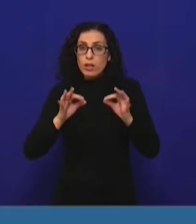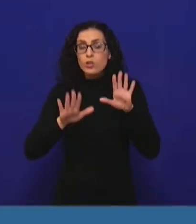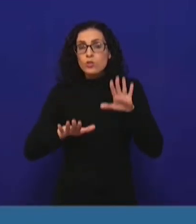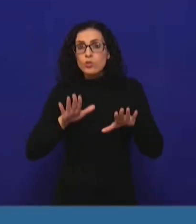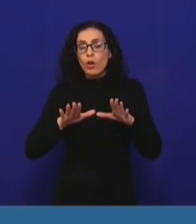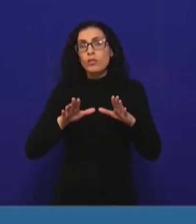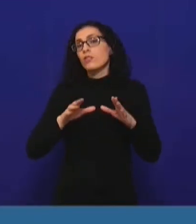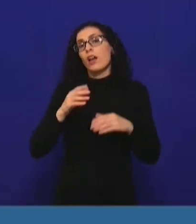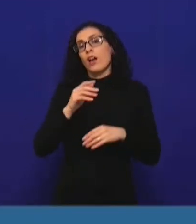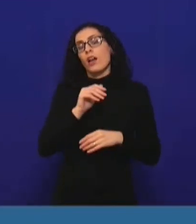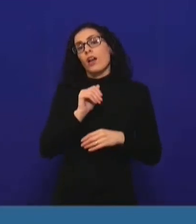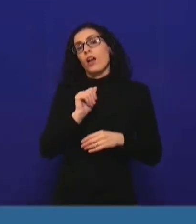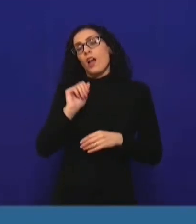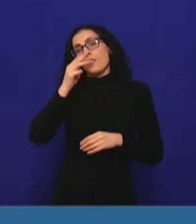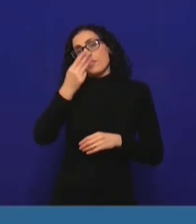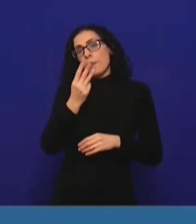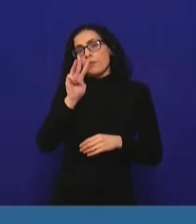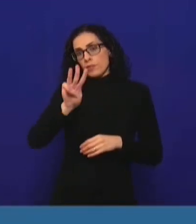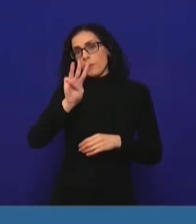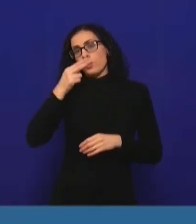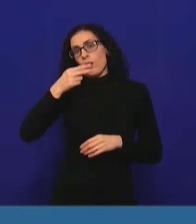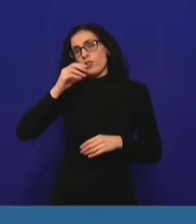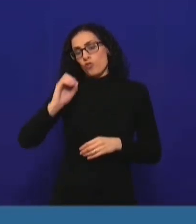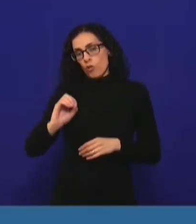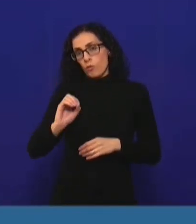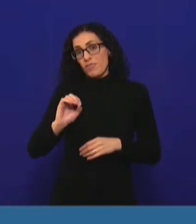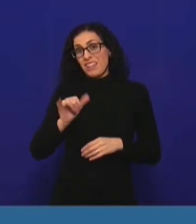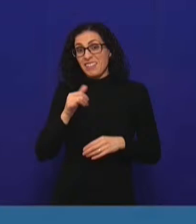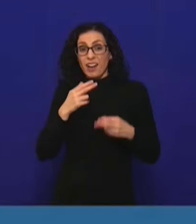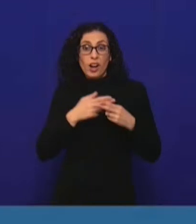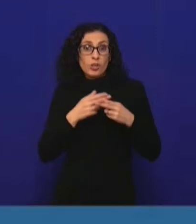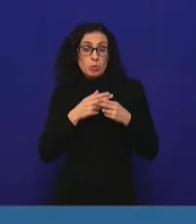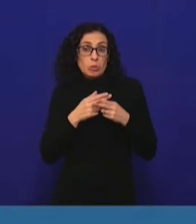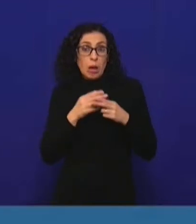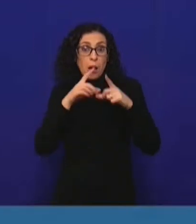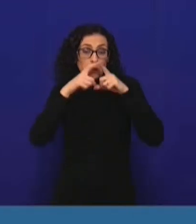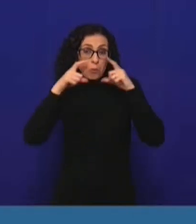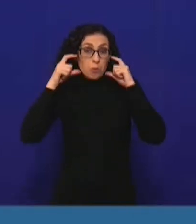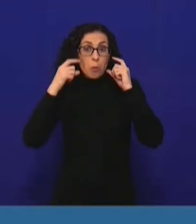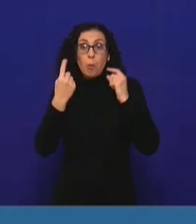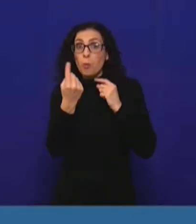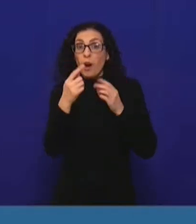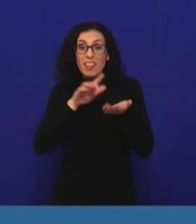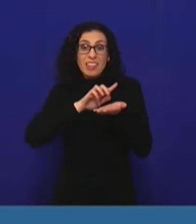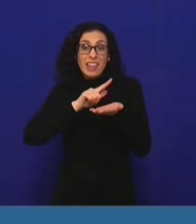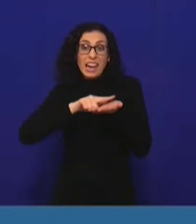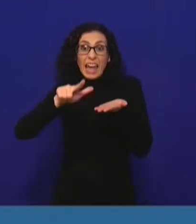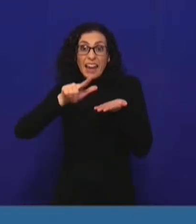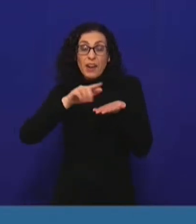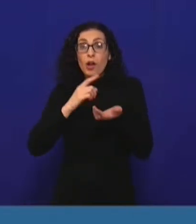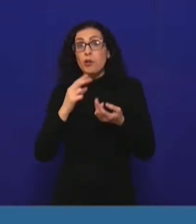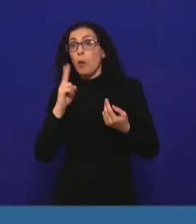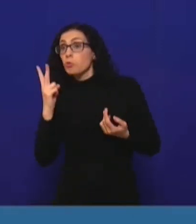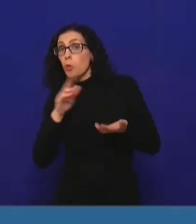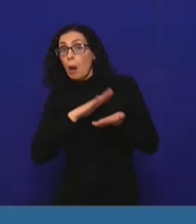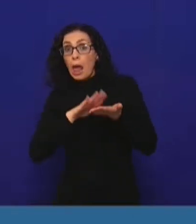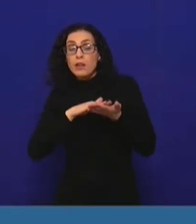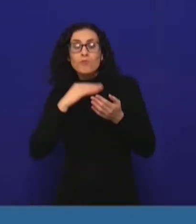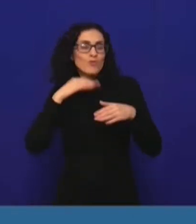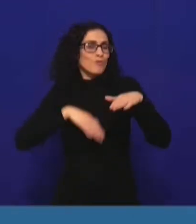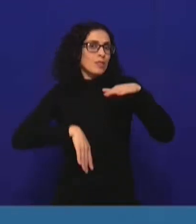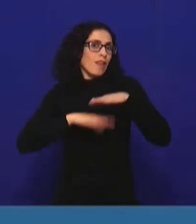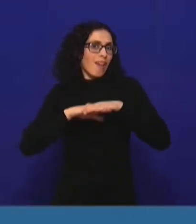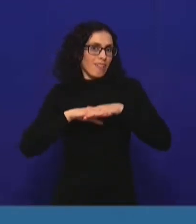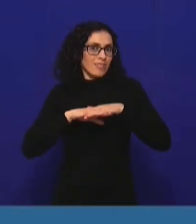Dinja tas-Saħħa. Jekk inti ħaduża cloth mask li hija layer wieħed jew inkella żewġ layers, dik mhijiex biżżejjed biex